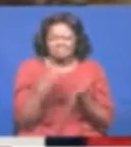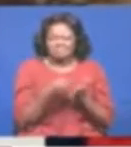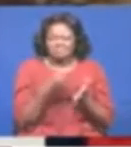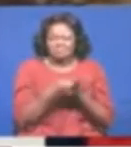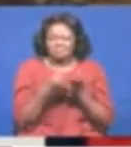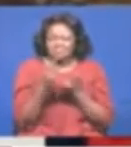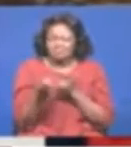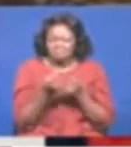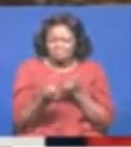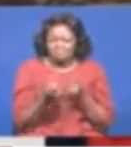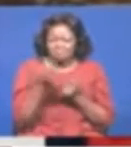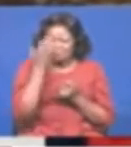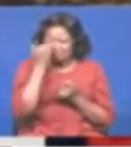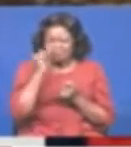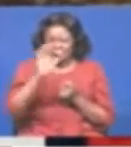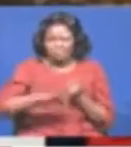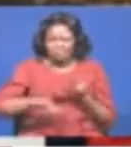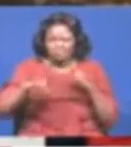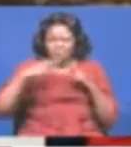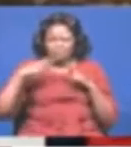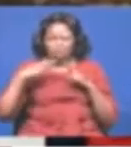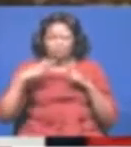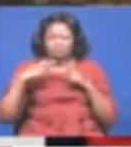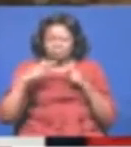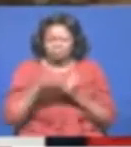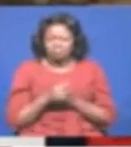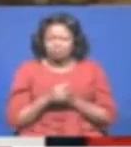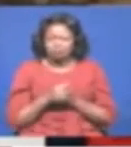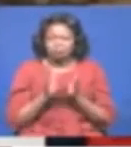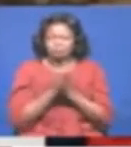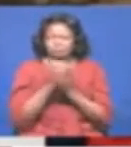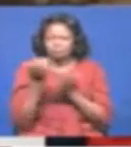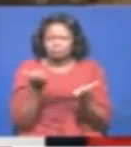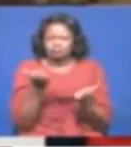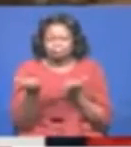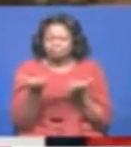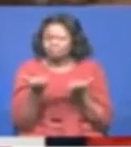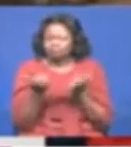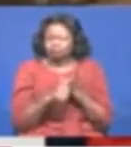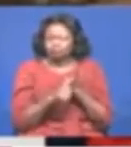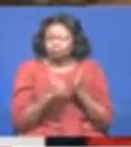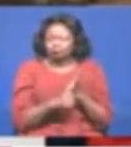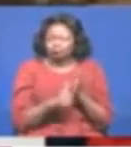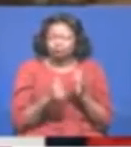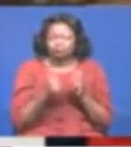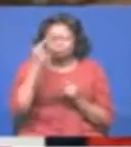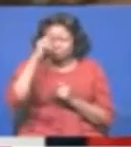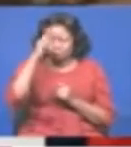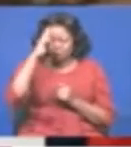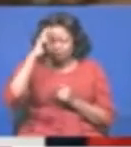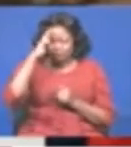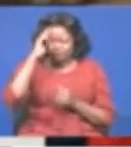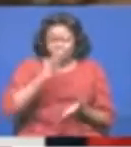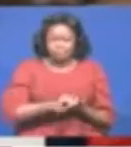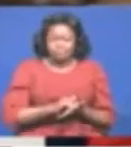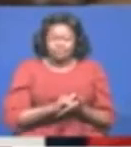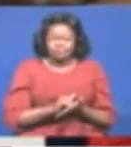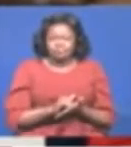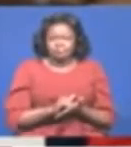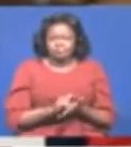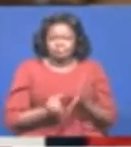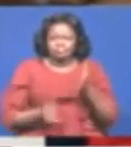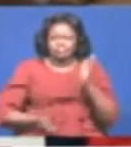local hotel industry and port related businesses struggle. It is for this reason that immediately after